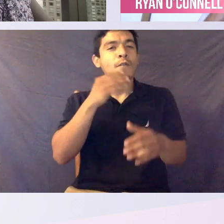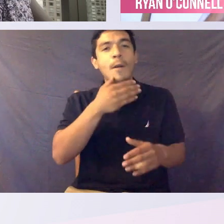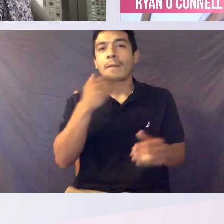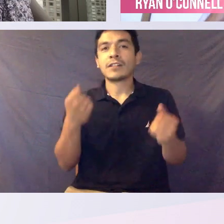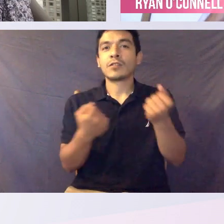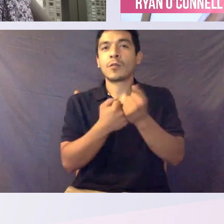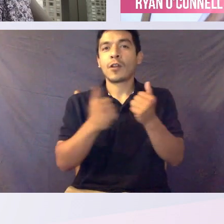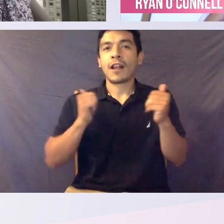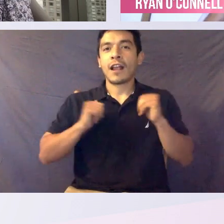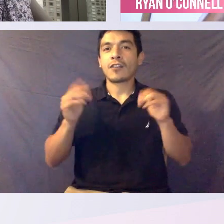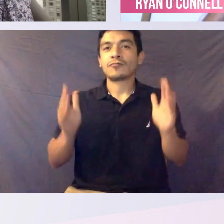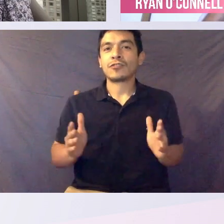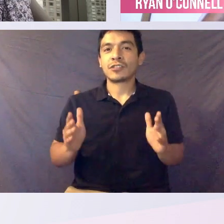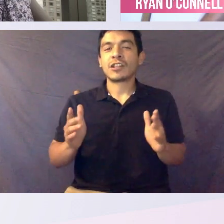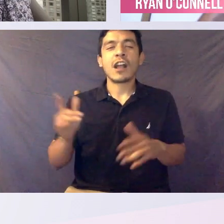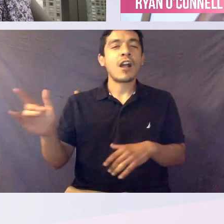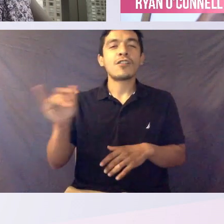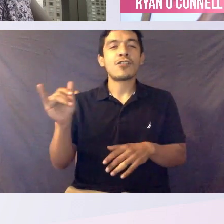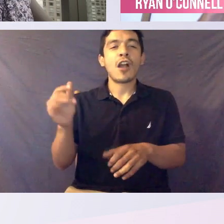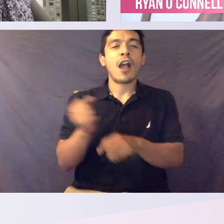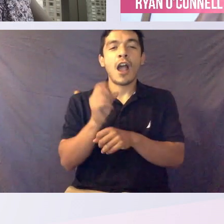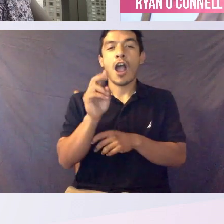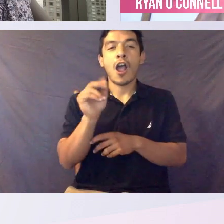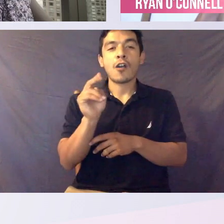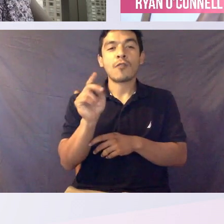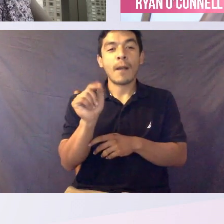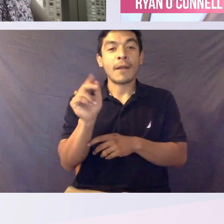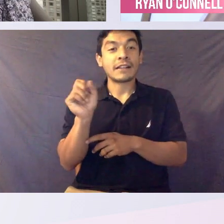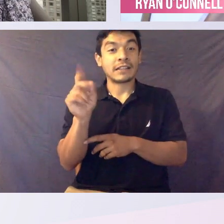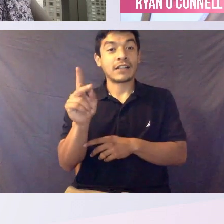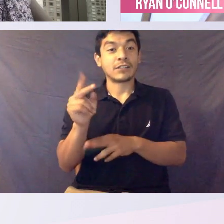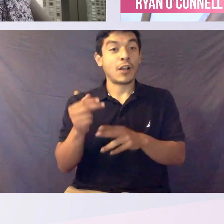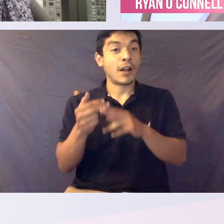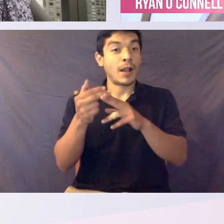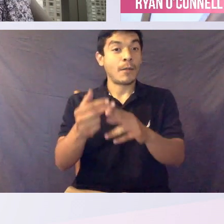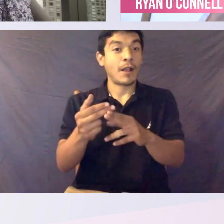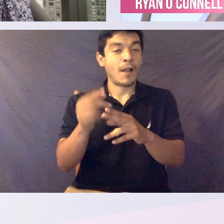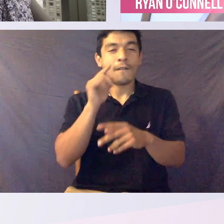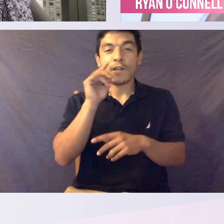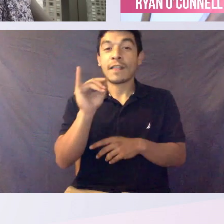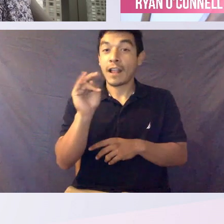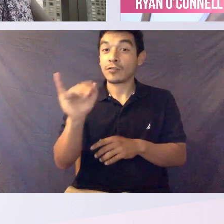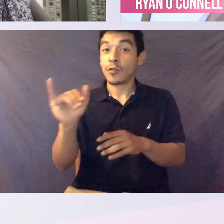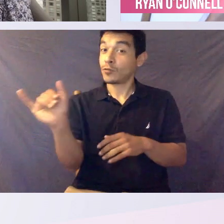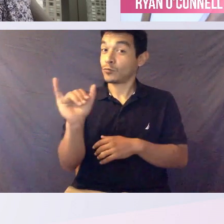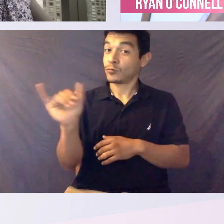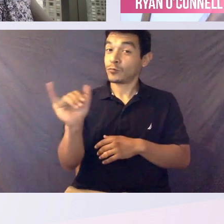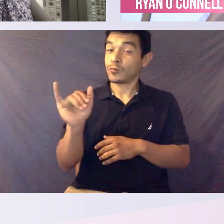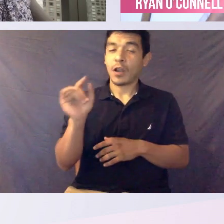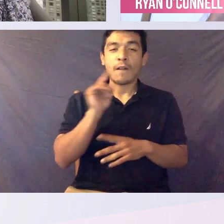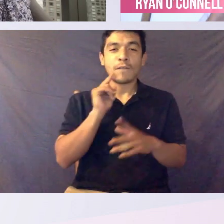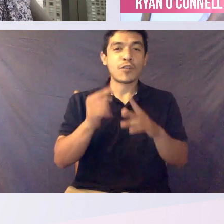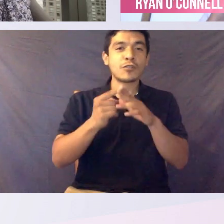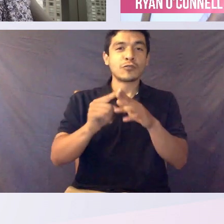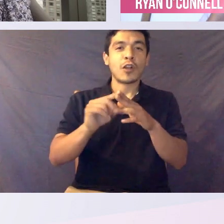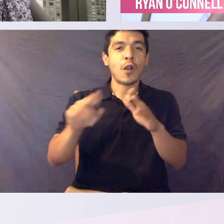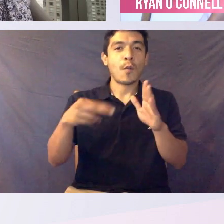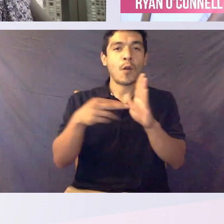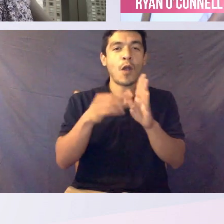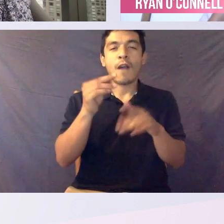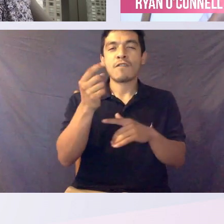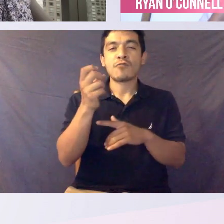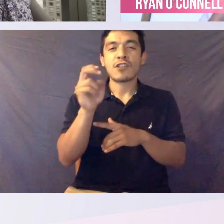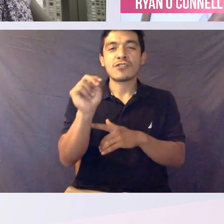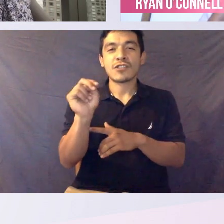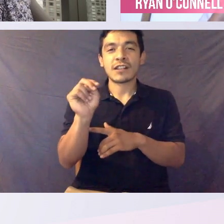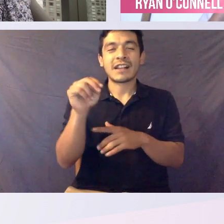She also received a Drama Desk Award nomination, in addition to that Tony nom, for originating the role of Gretchen Wieners in the